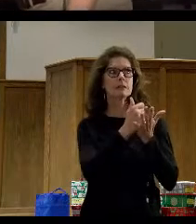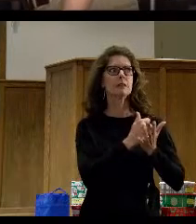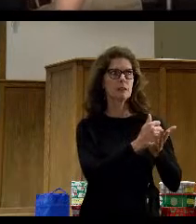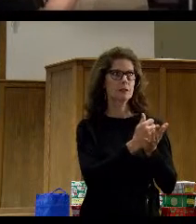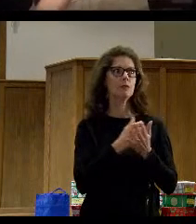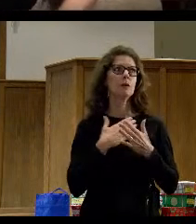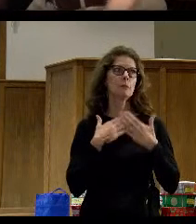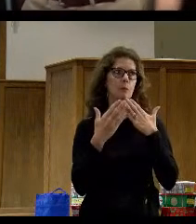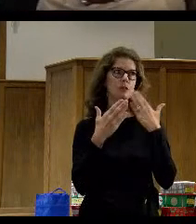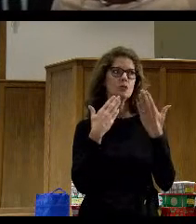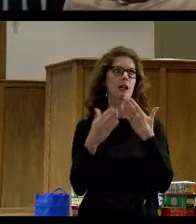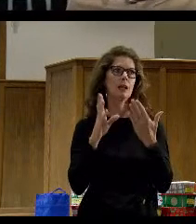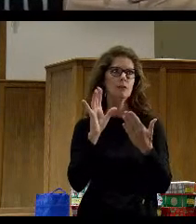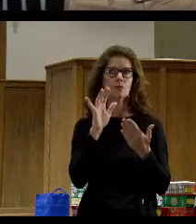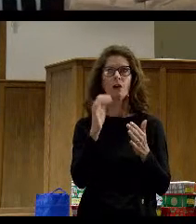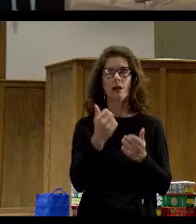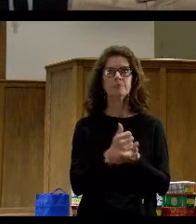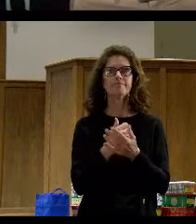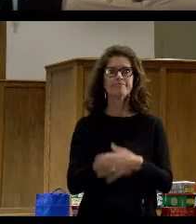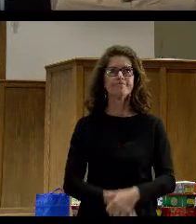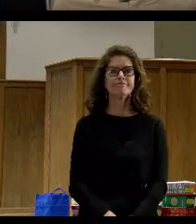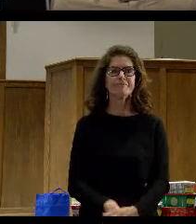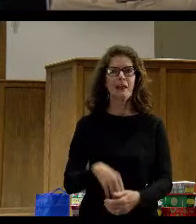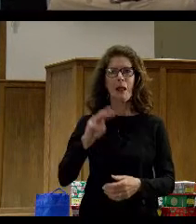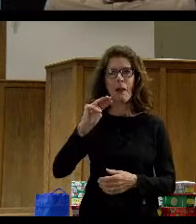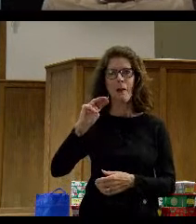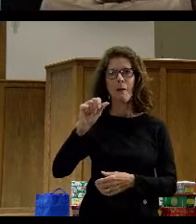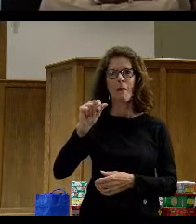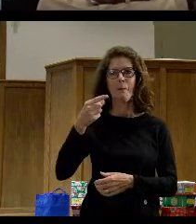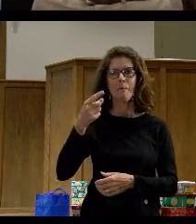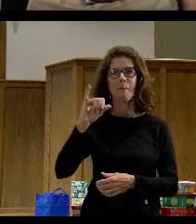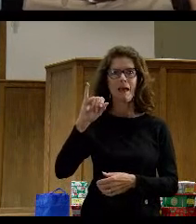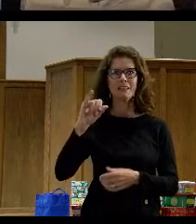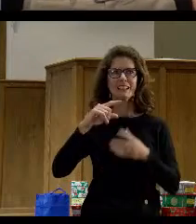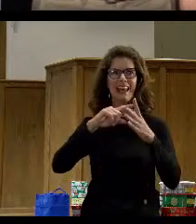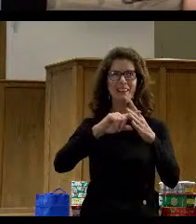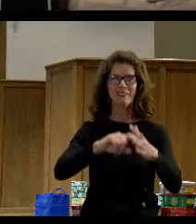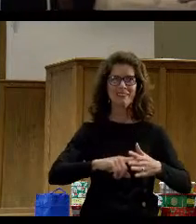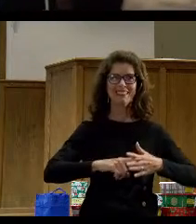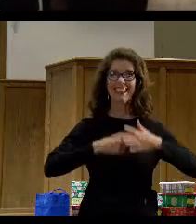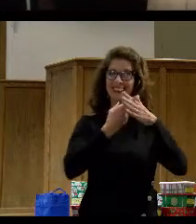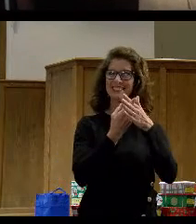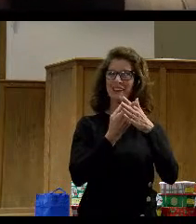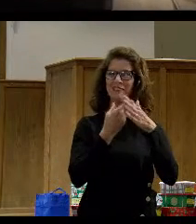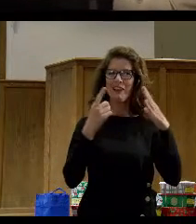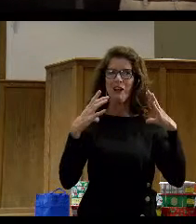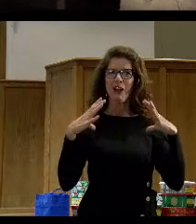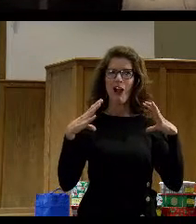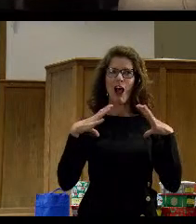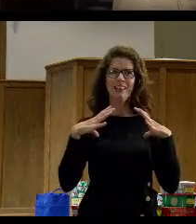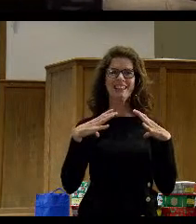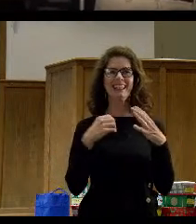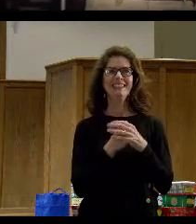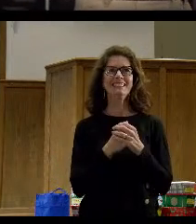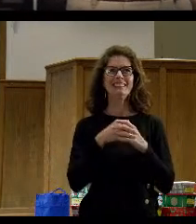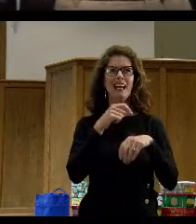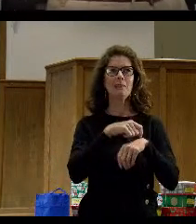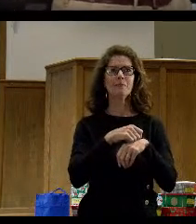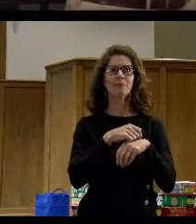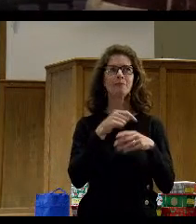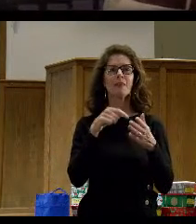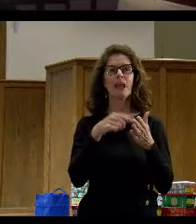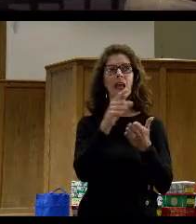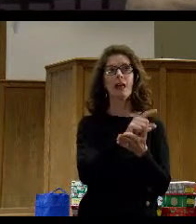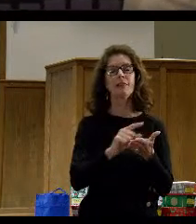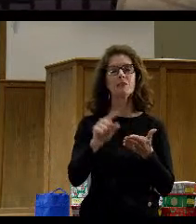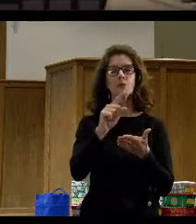end of the service, but we appreciate your help. And so Magi Boxes kind of kicks off our season. Next week, or this upcoming week, I should say, we are having